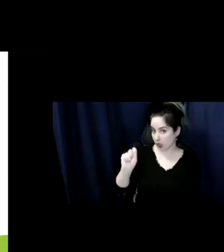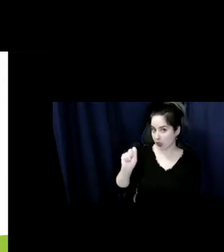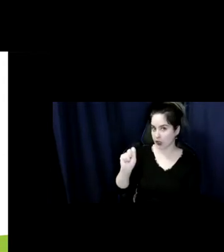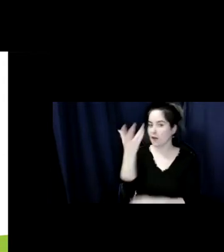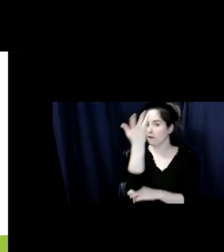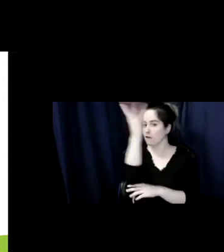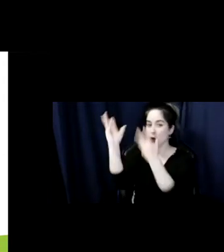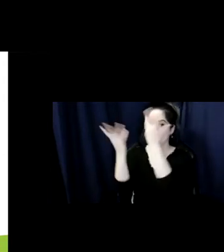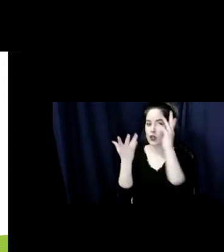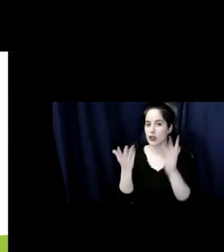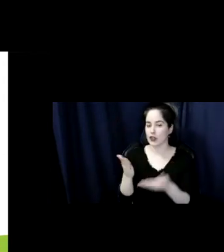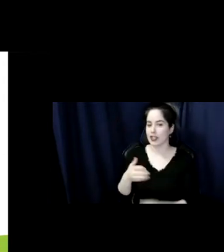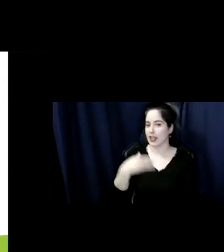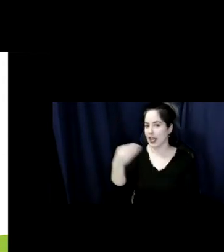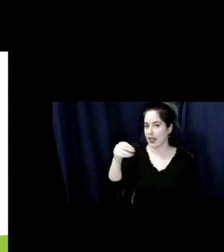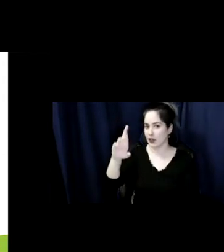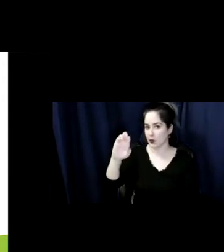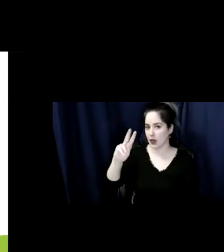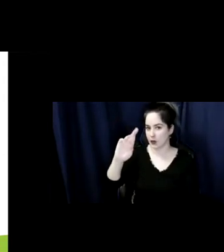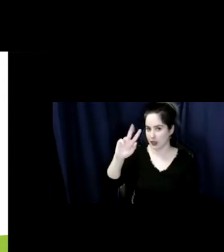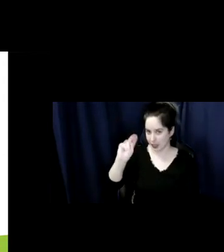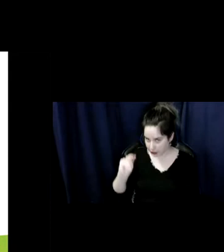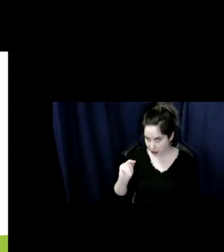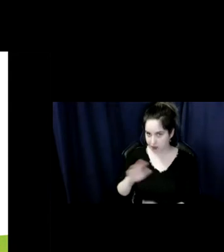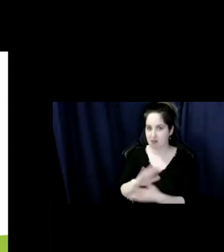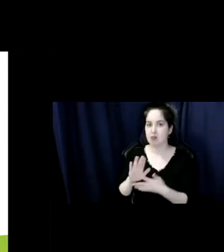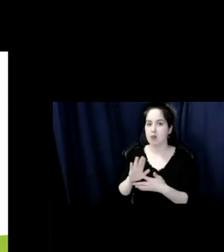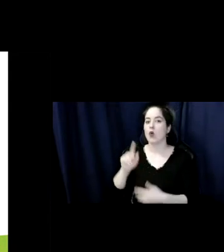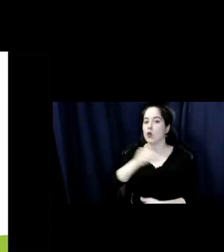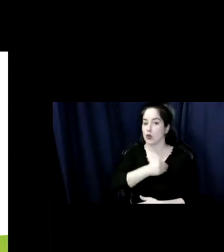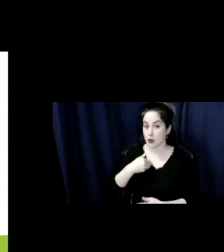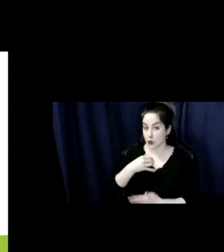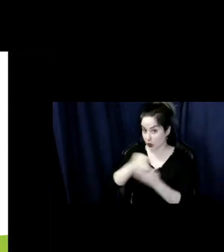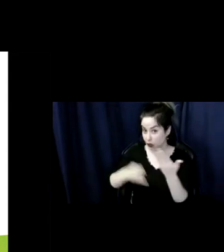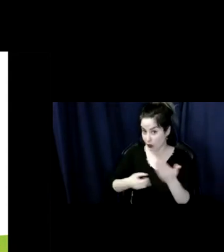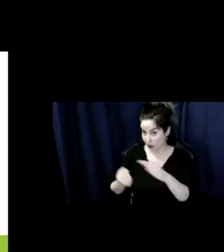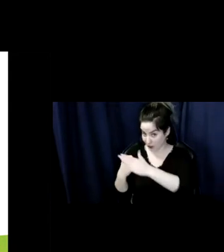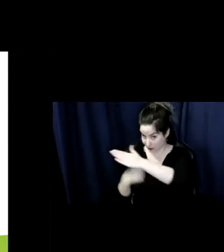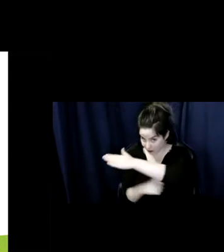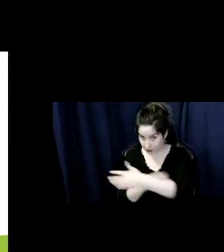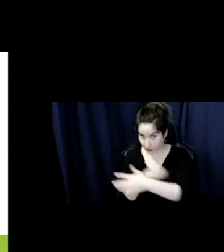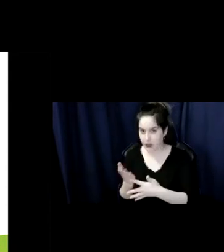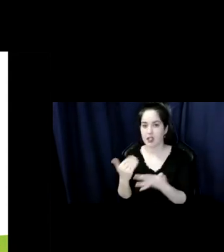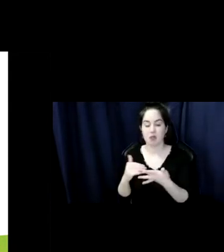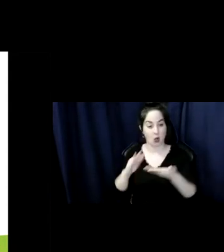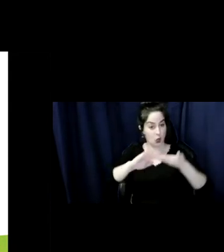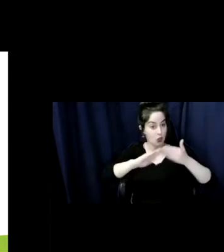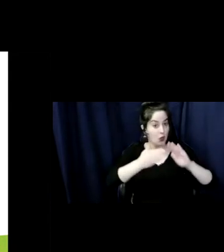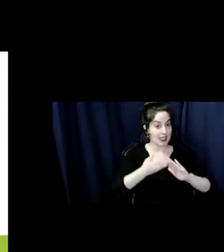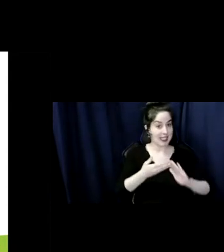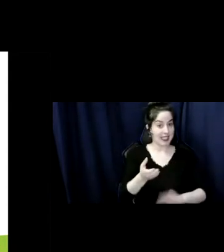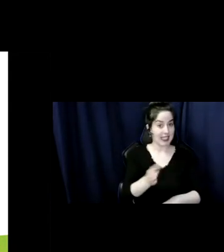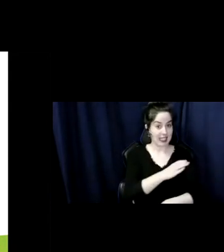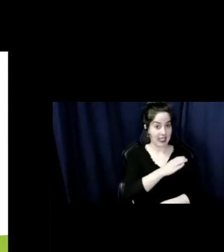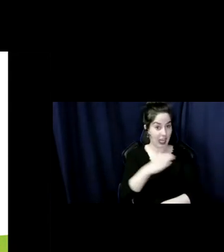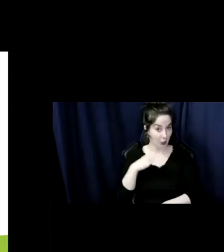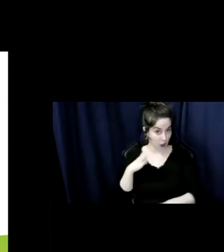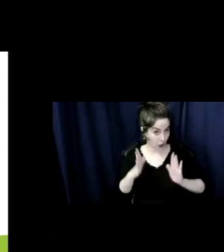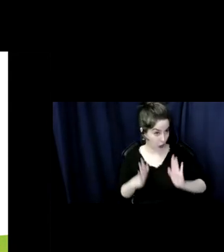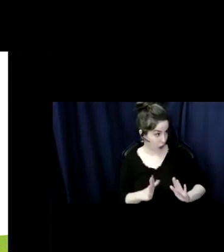People, with Toronto Arts Foundation, and also with the city councillors to identify